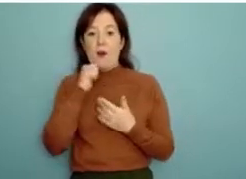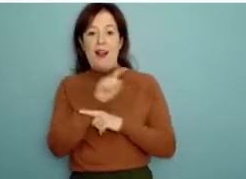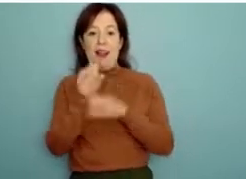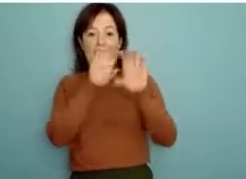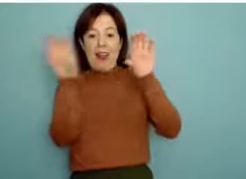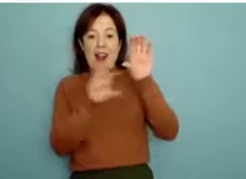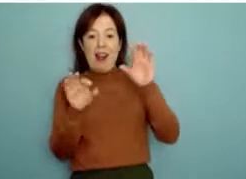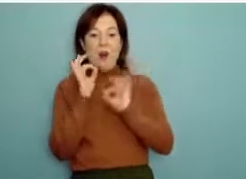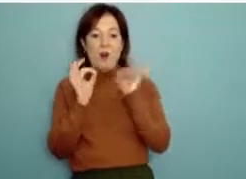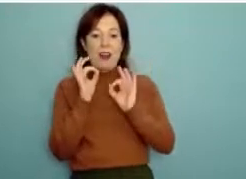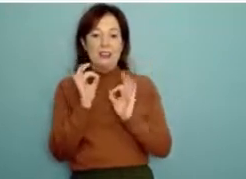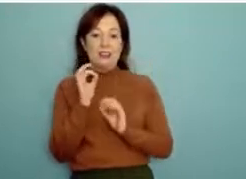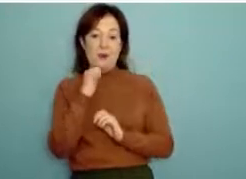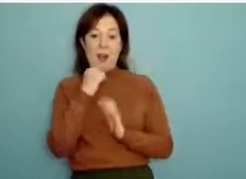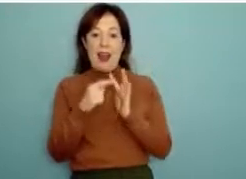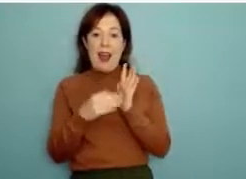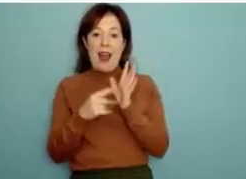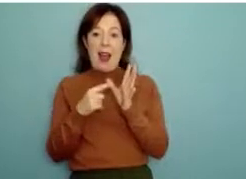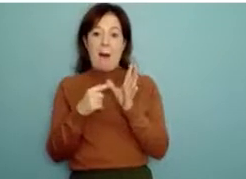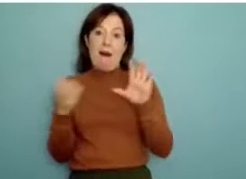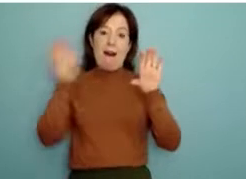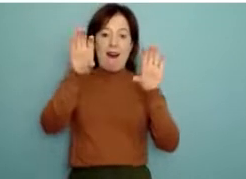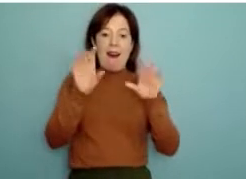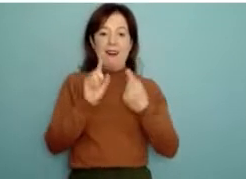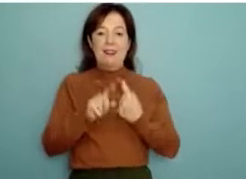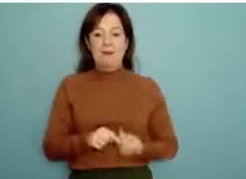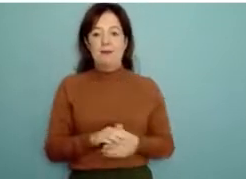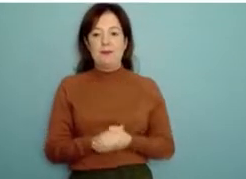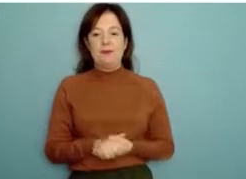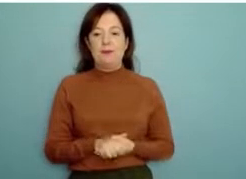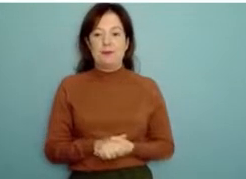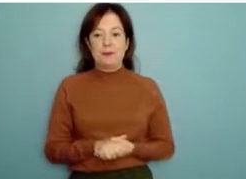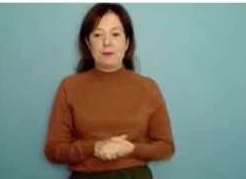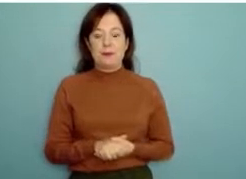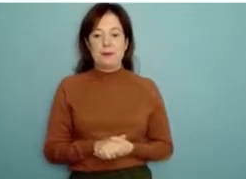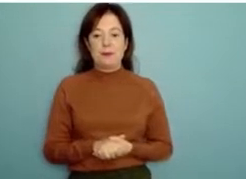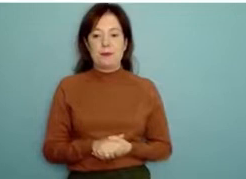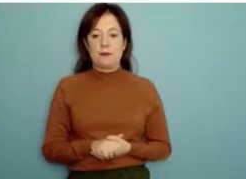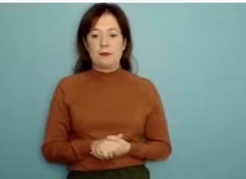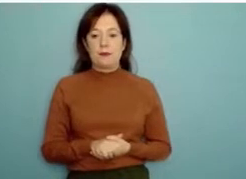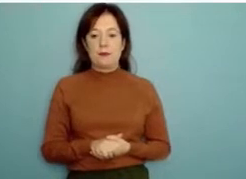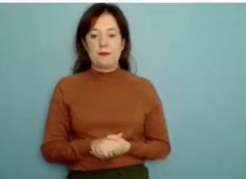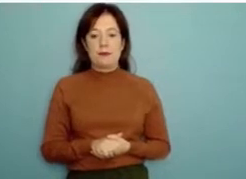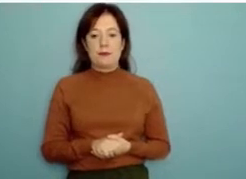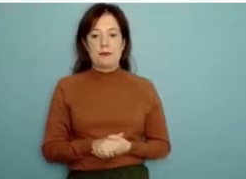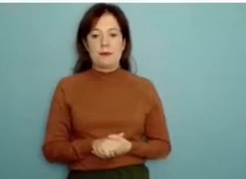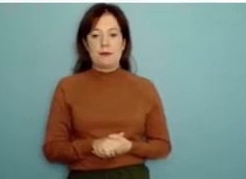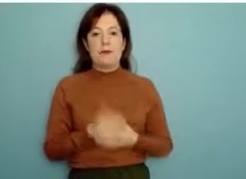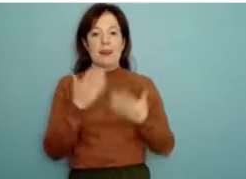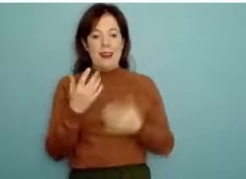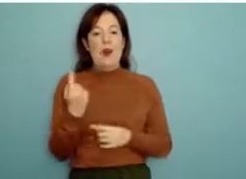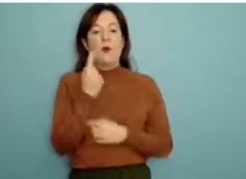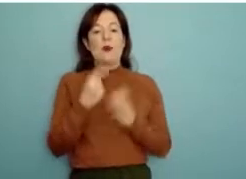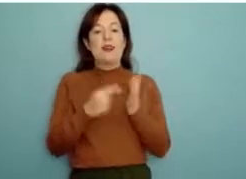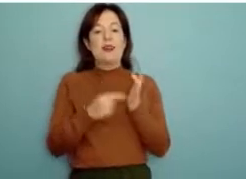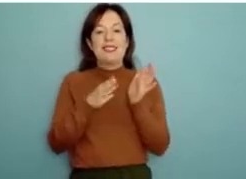That's brilliant. Okay, so I'm going to hand you over to Dr. Tim Clark, who's a